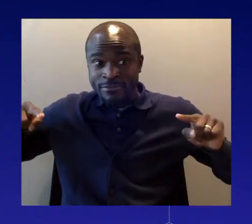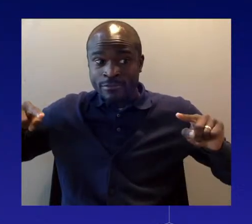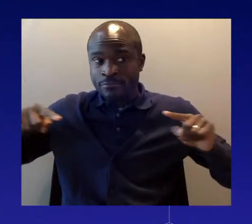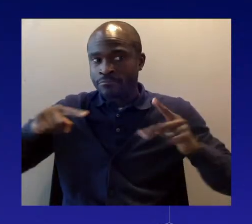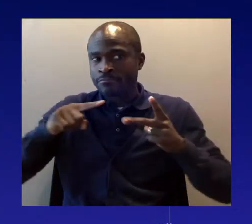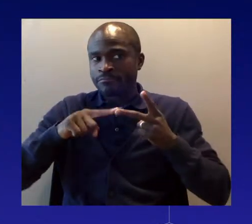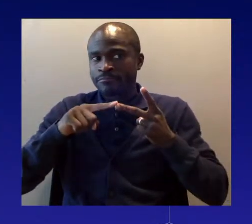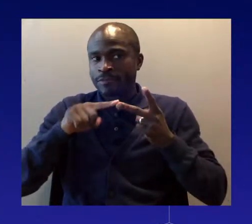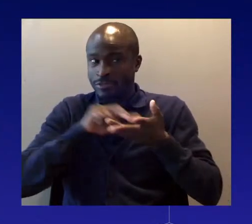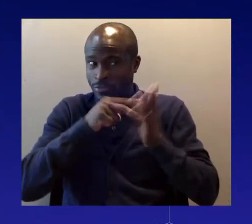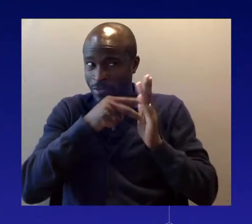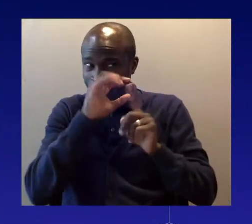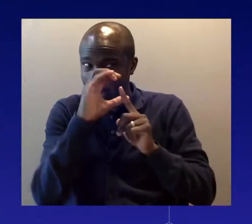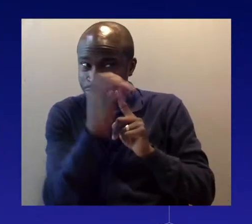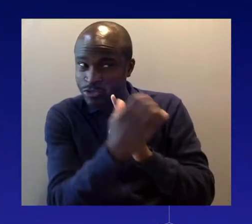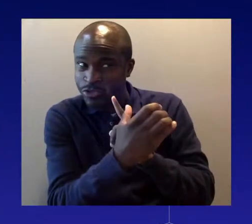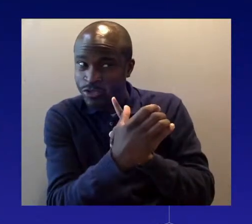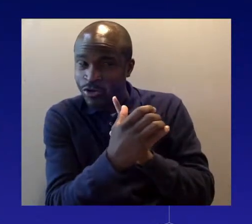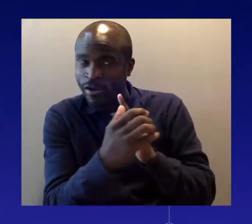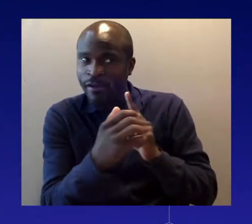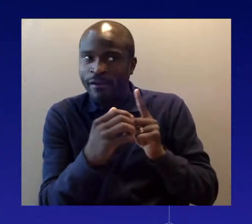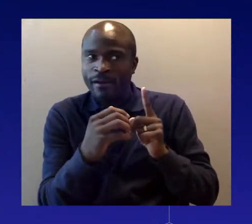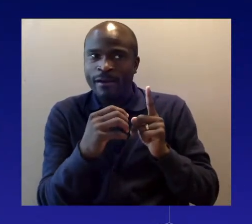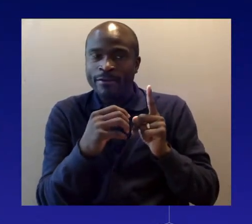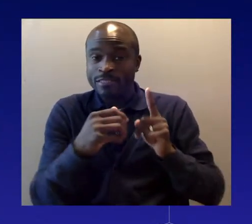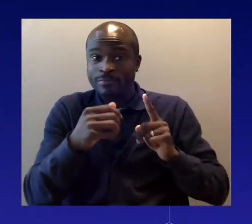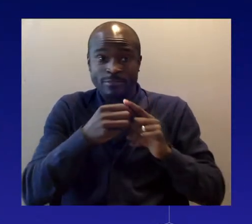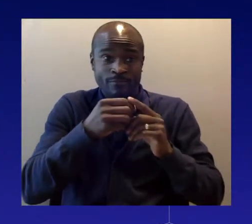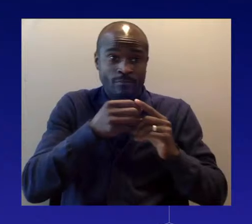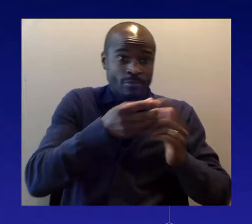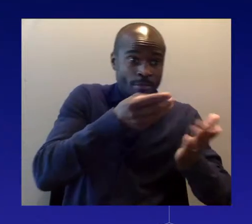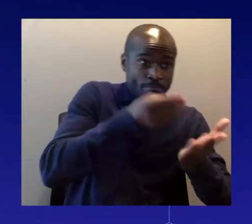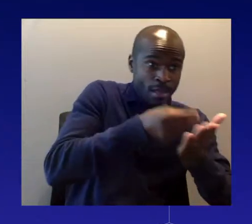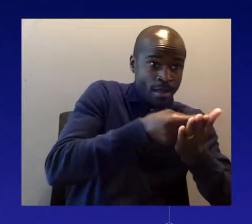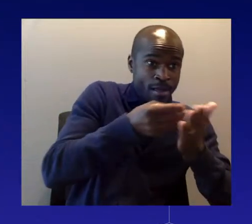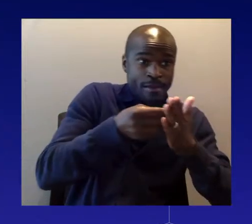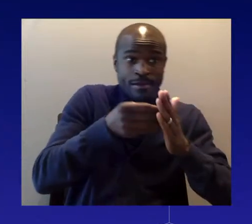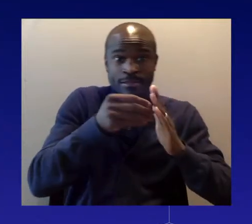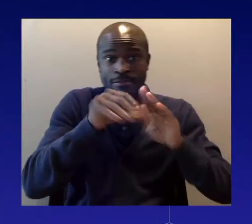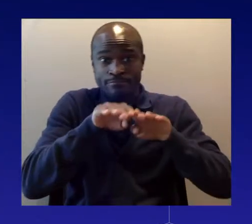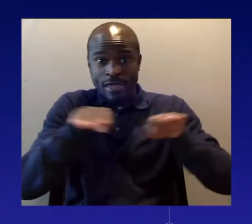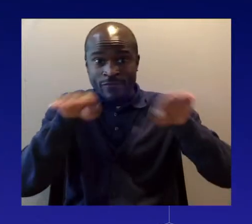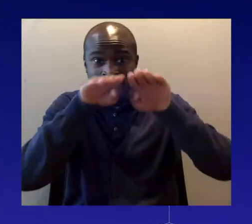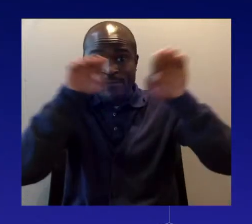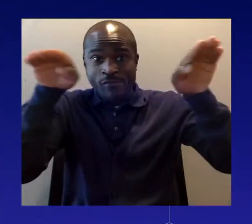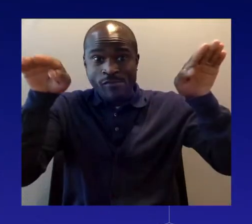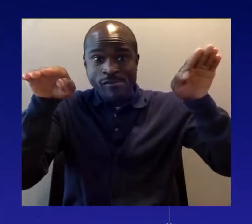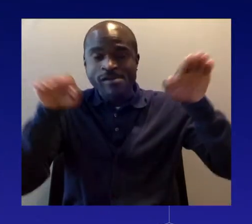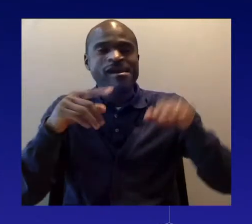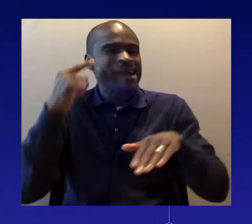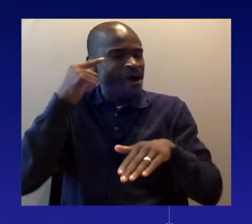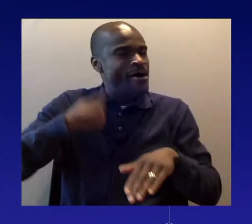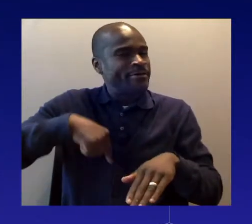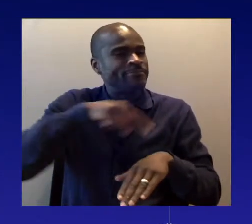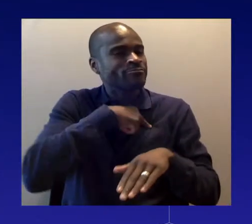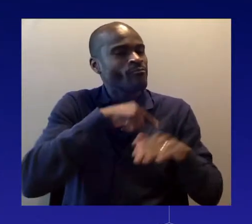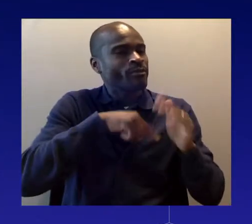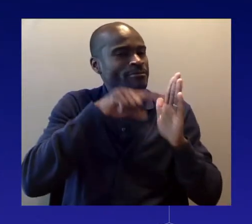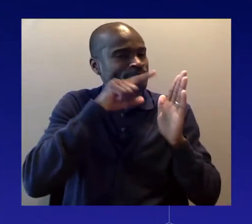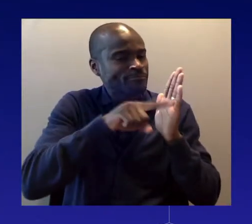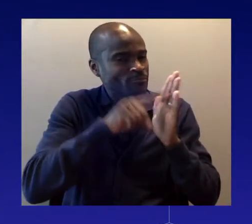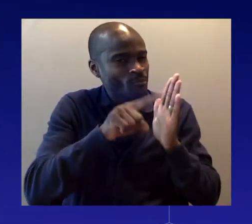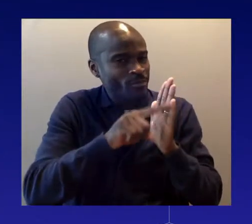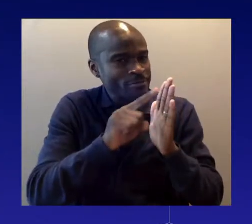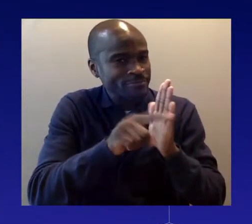it something else? And so I think we as investigators have not done a good job